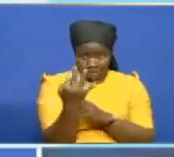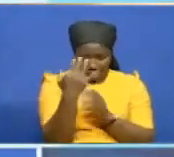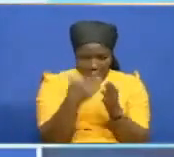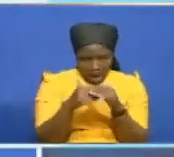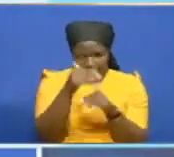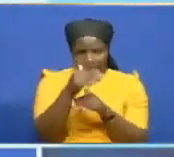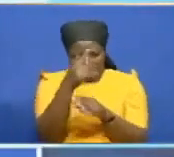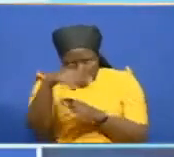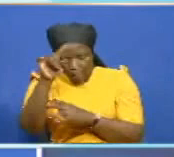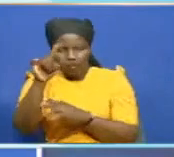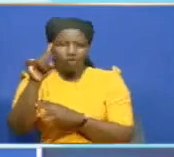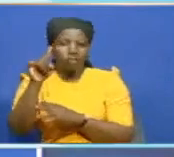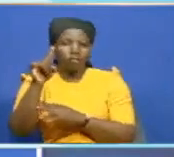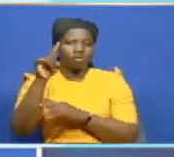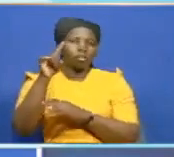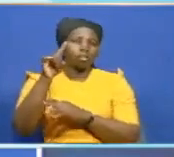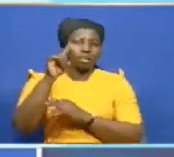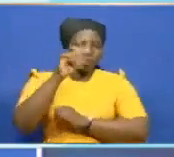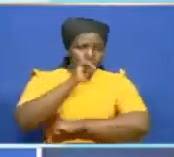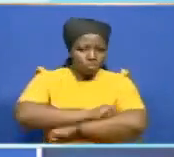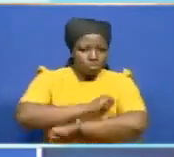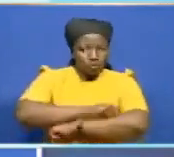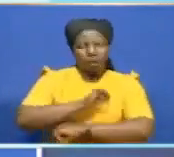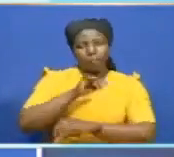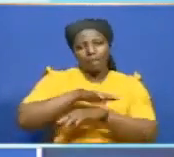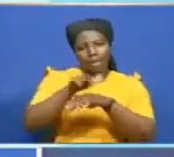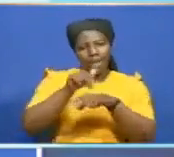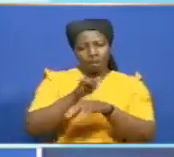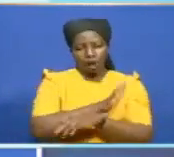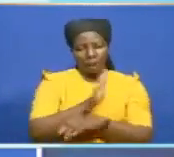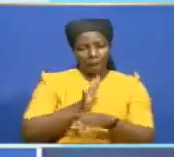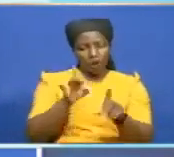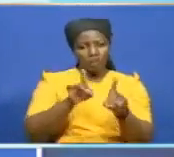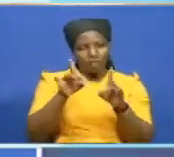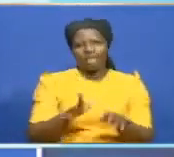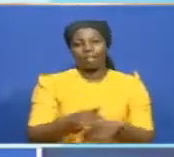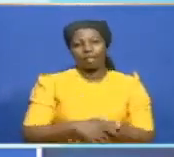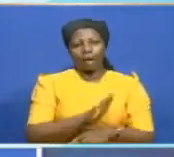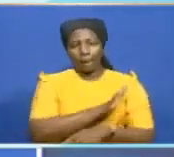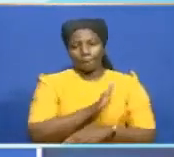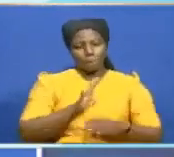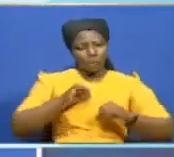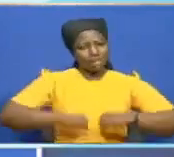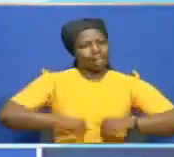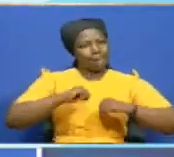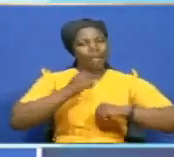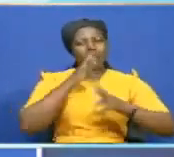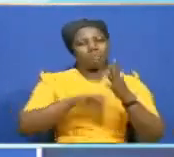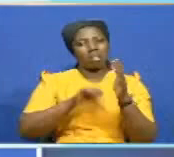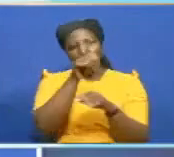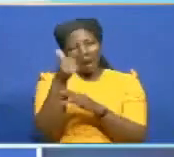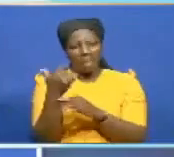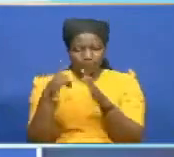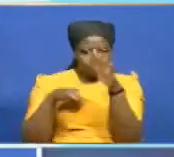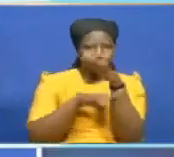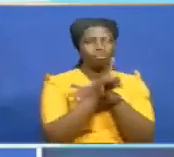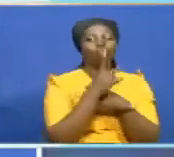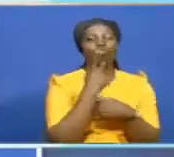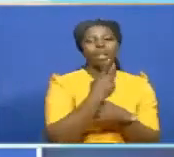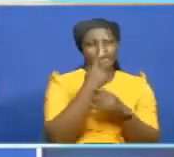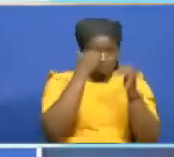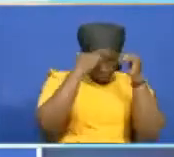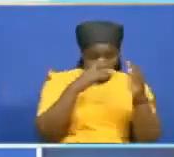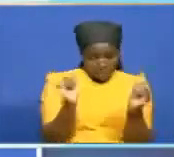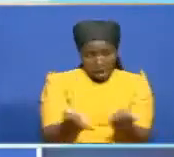of the facility by the National Board of Directors. The board chairman, Professor Philip Kaloki, says another intake of 200 students will be done